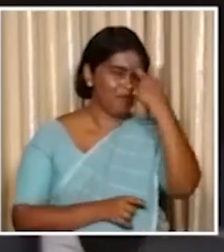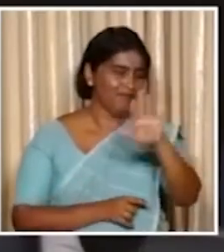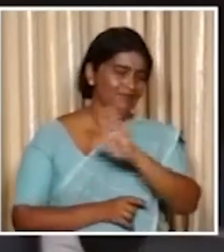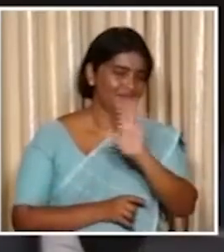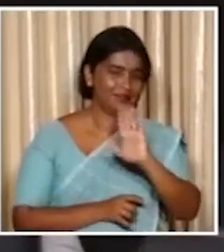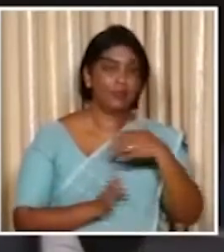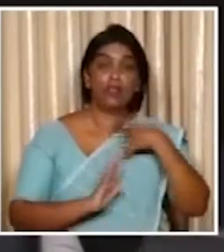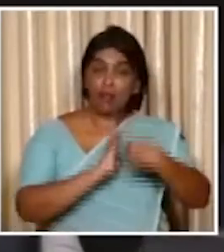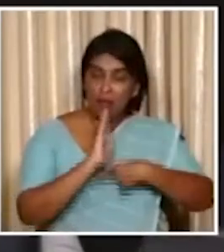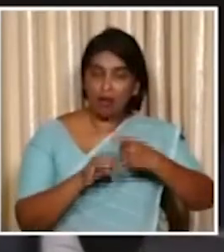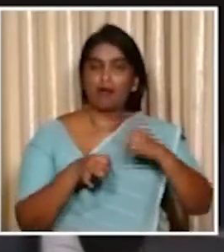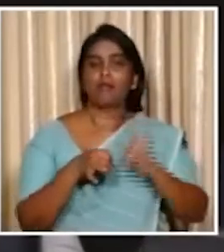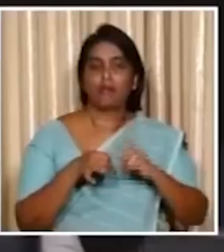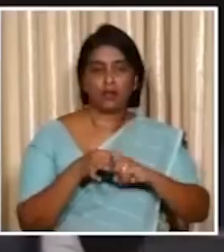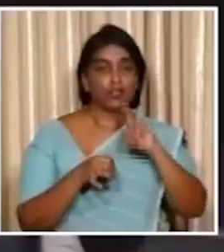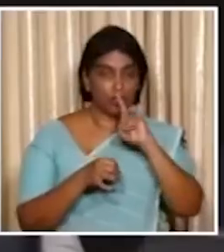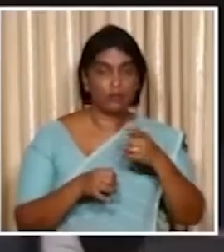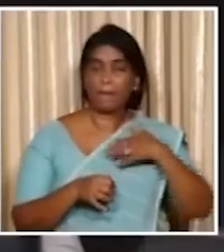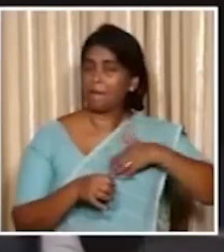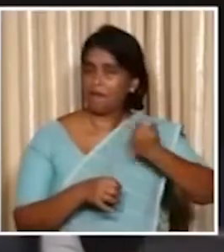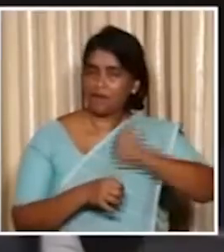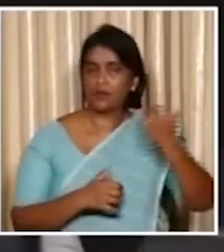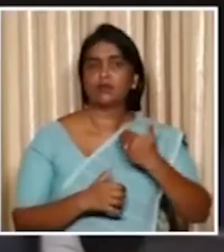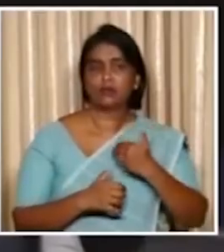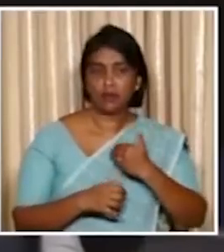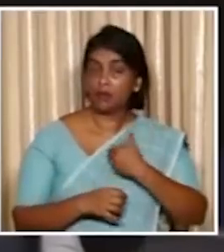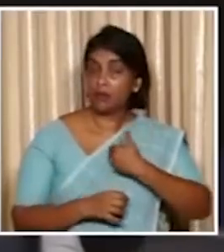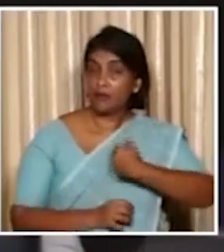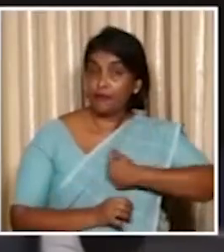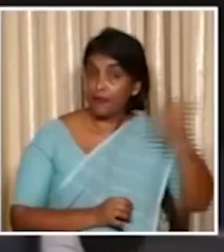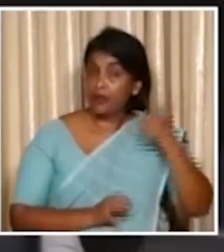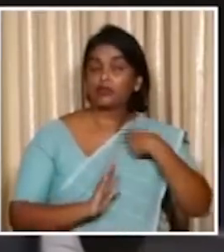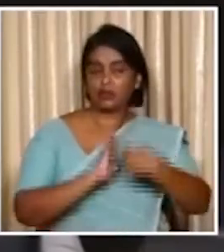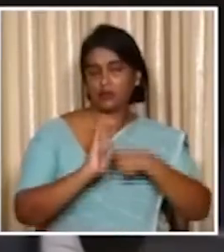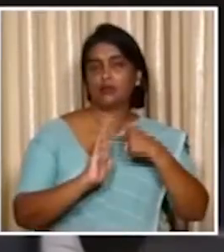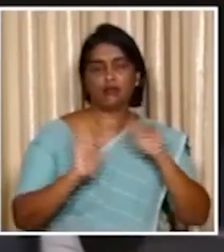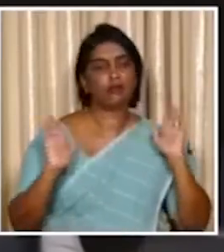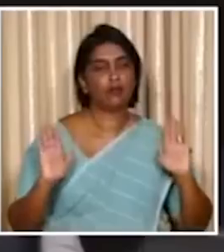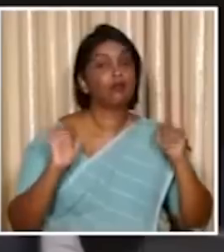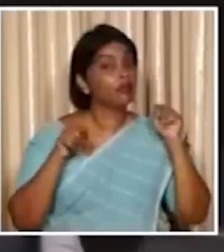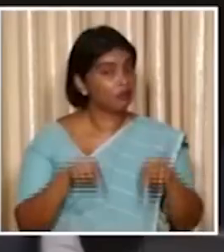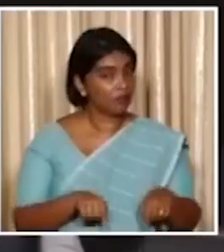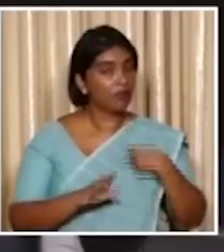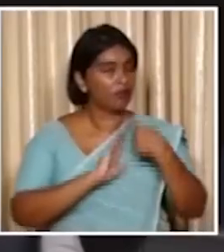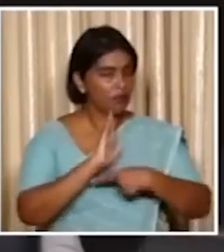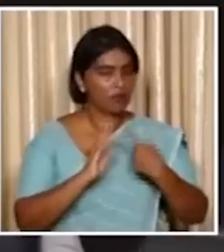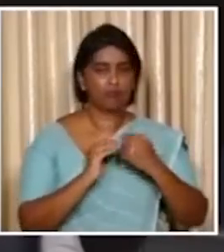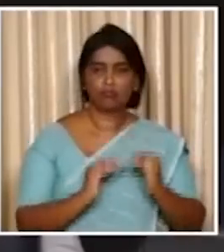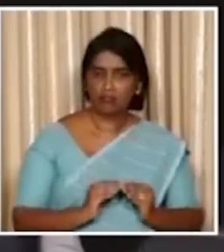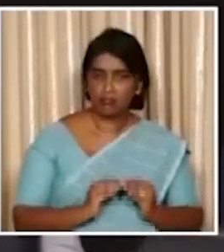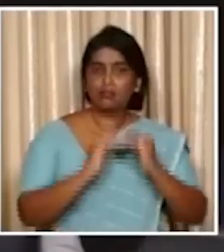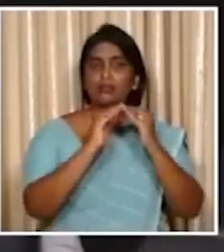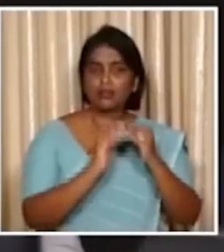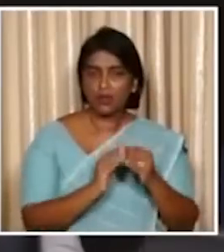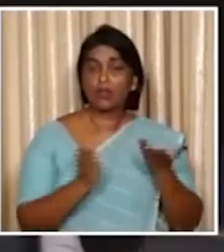issues. That's my priority. My priority is for Sri Lanka. This country can only be brought up when we speak in one voice as